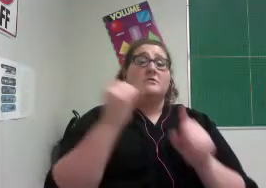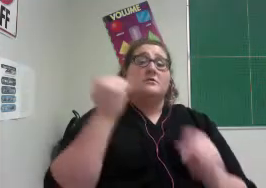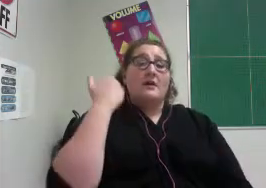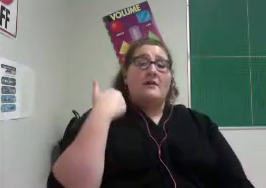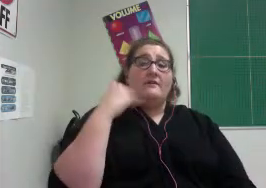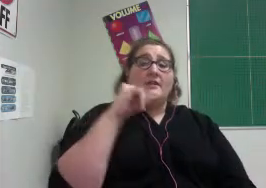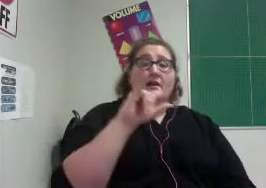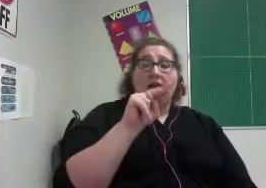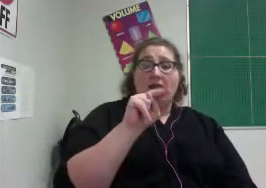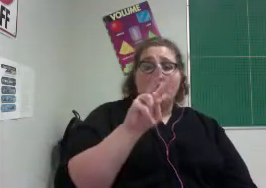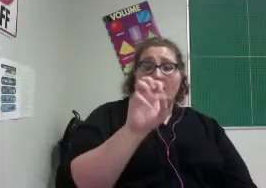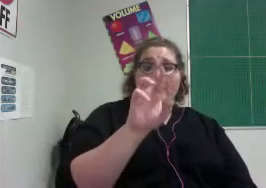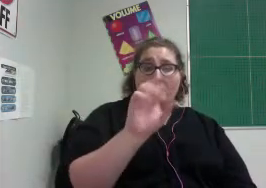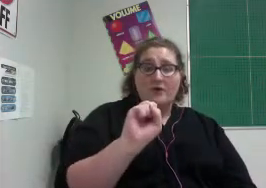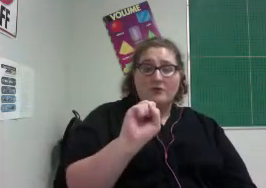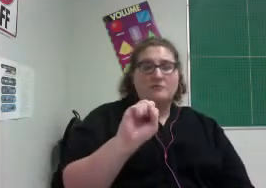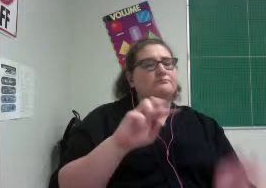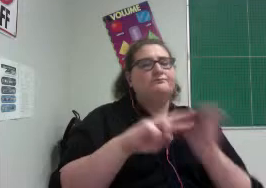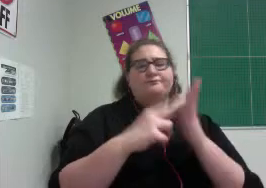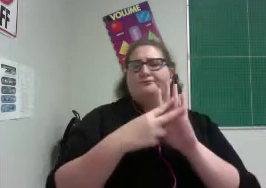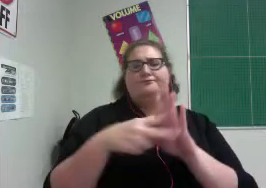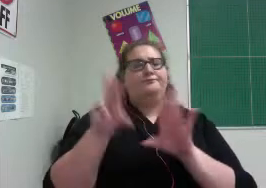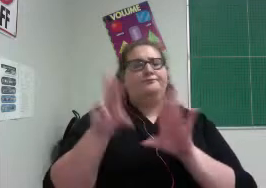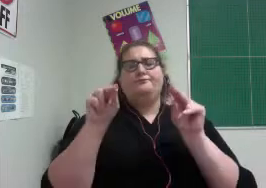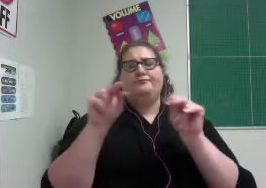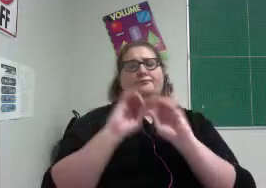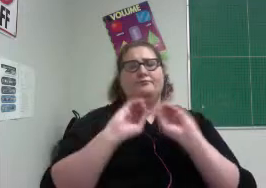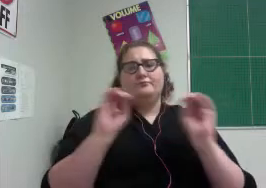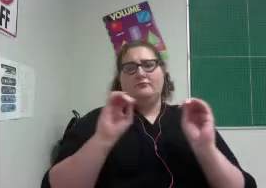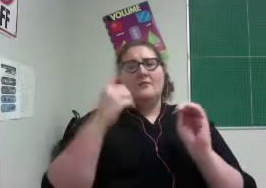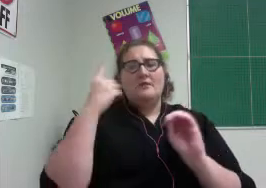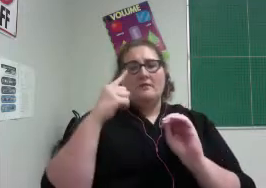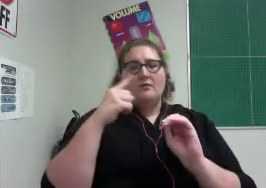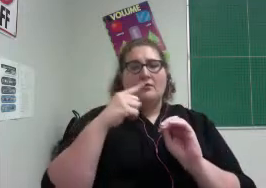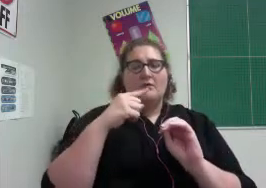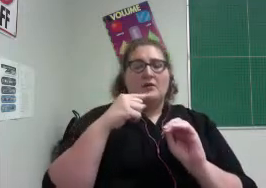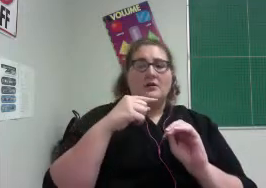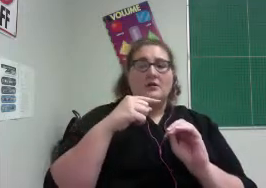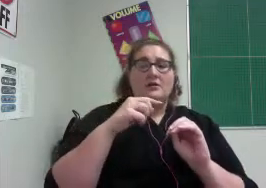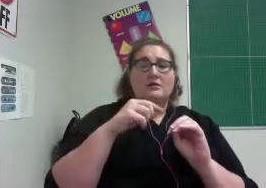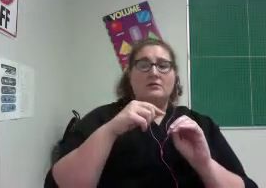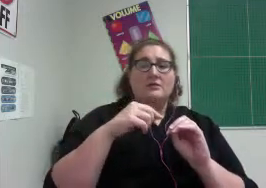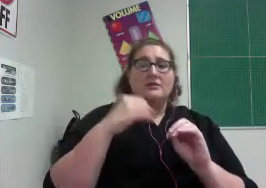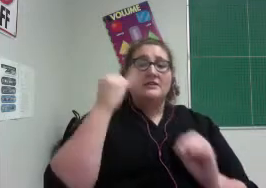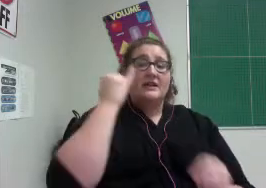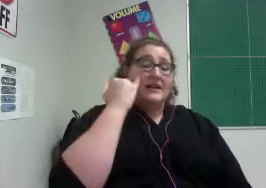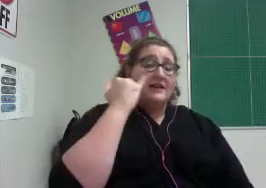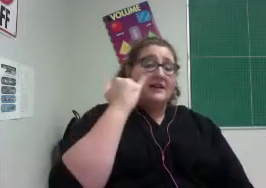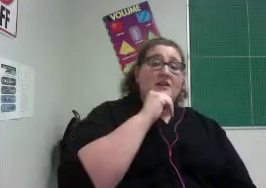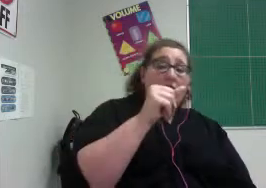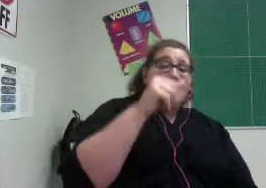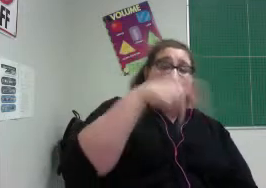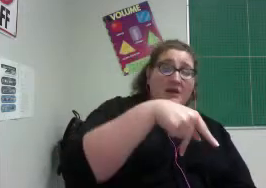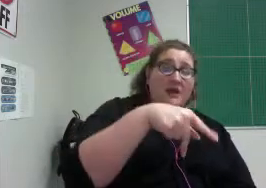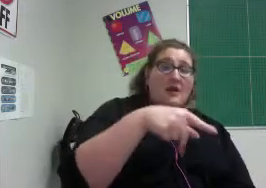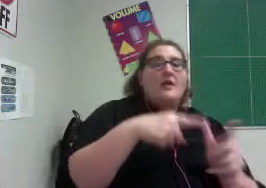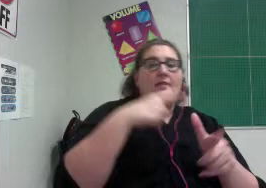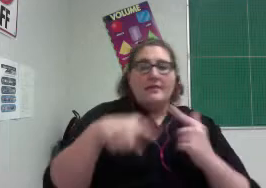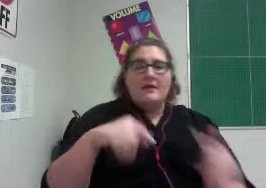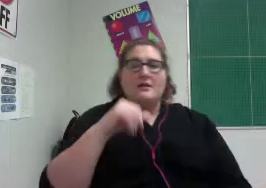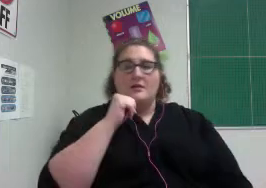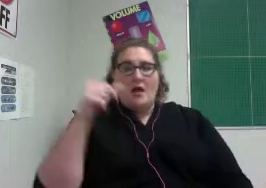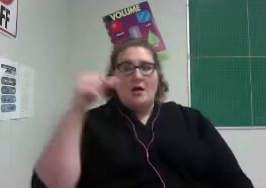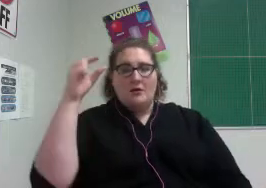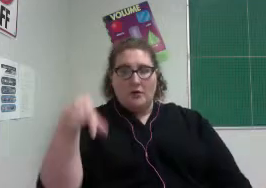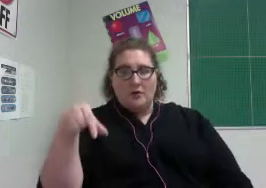We also have the inverse, which negates both the hypothesis and the conclusion, which in symbols is if not P, then not